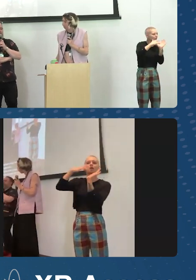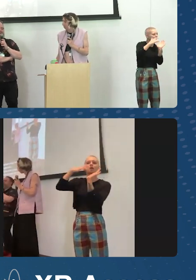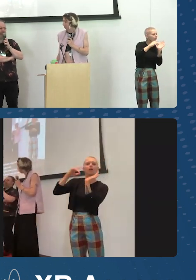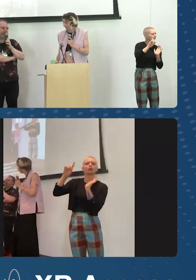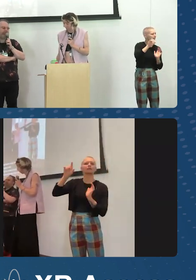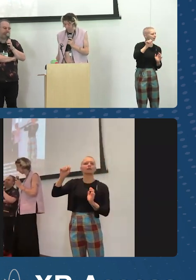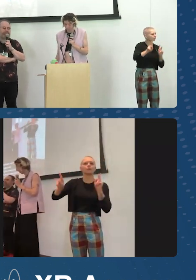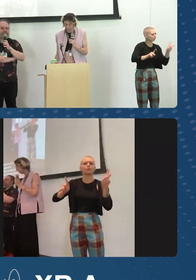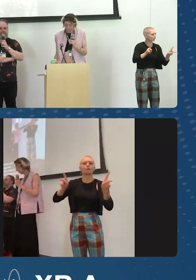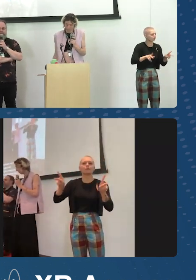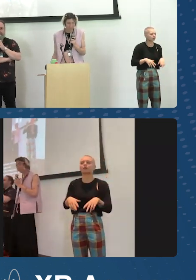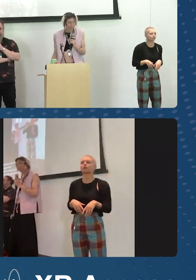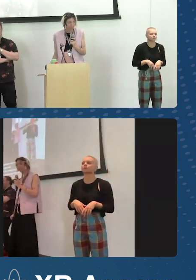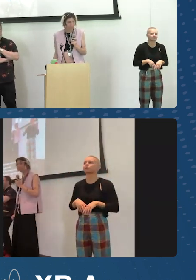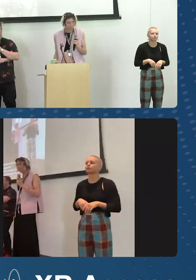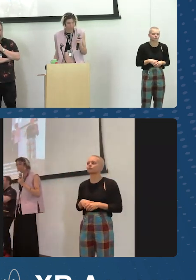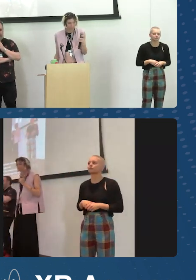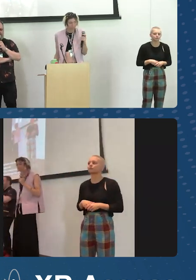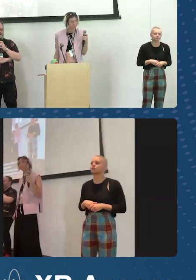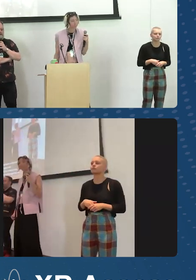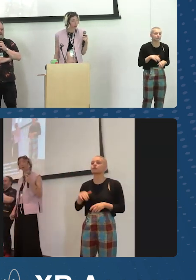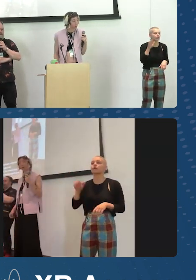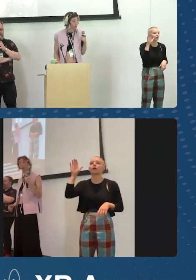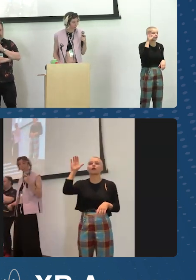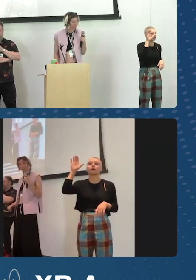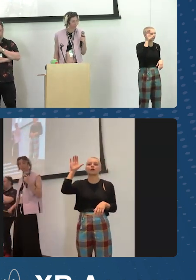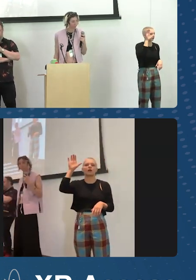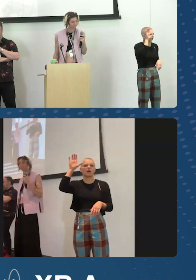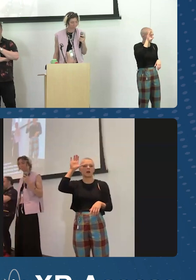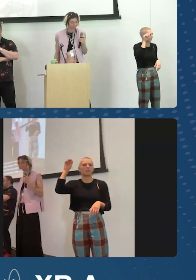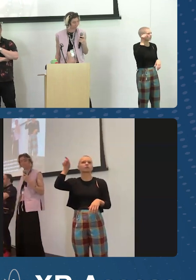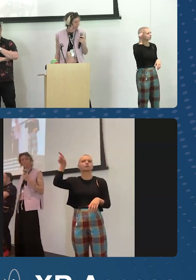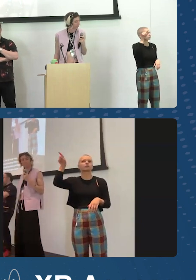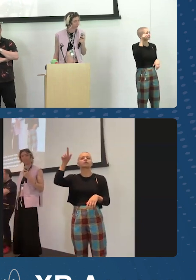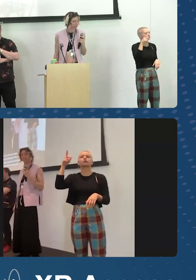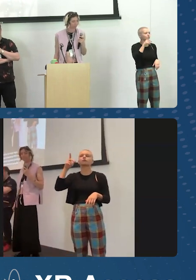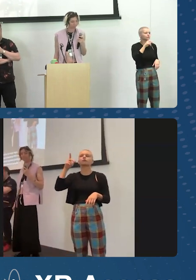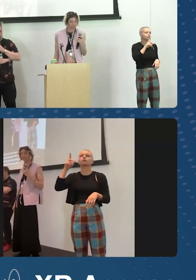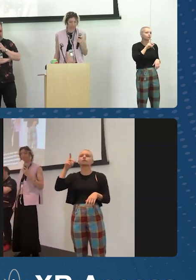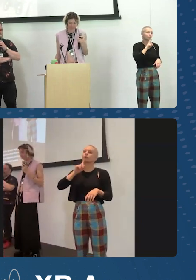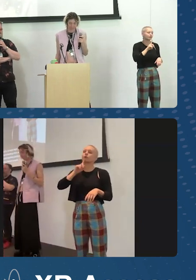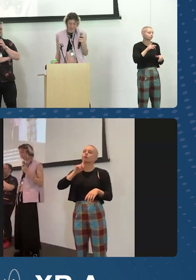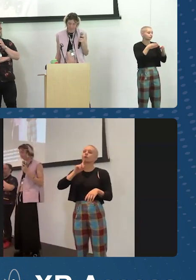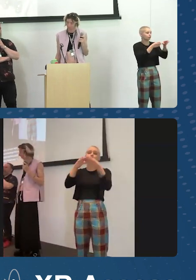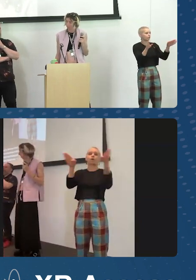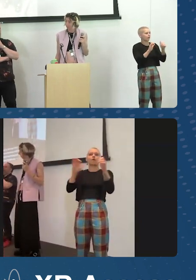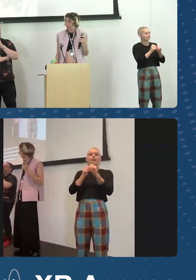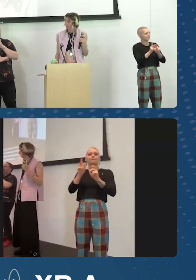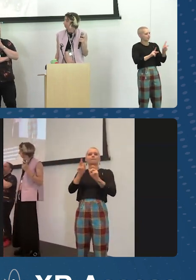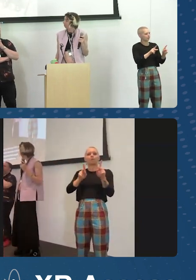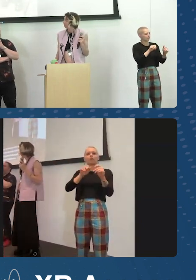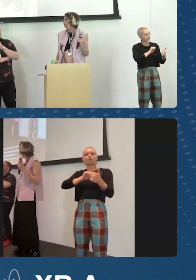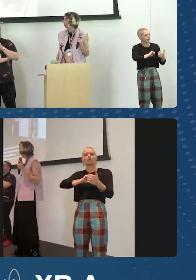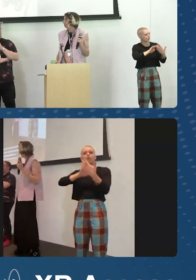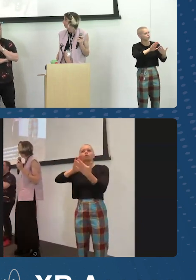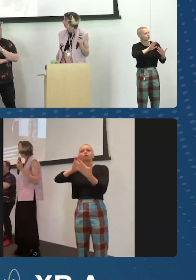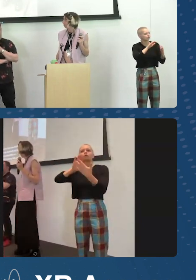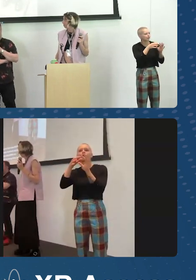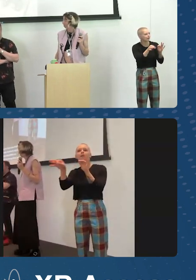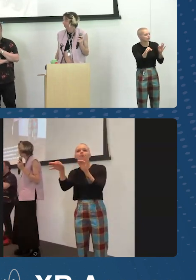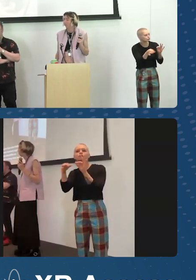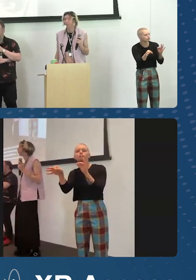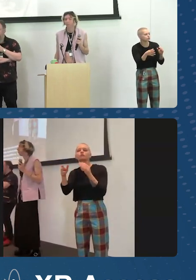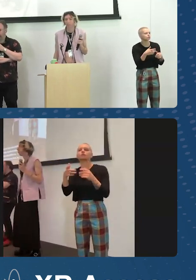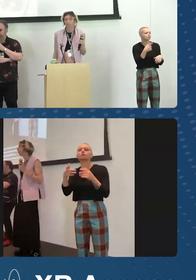or I shouldn't even say that, but just how people are approaching captions in, you know, XR, where there's still a lot of people are still kind